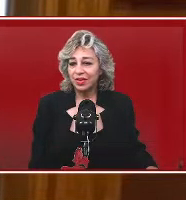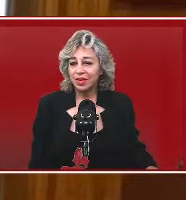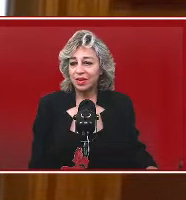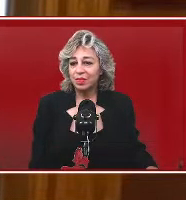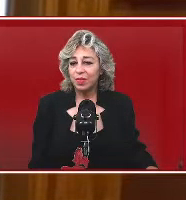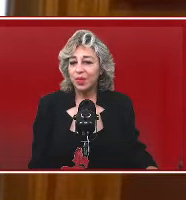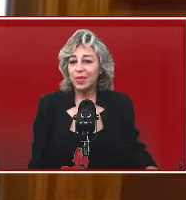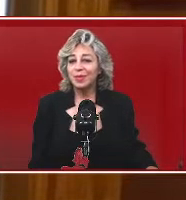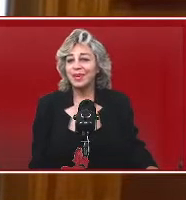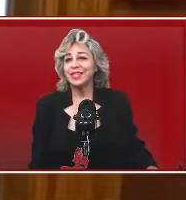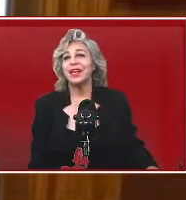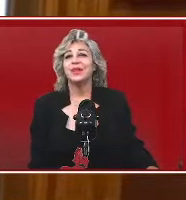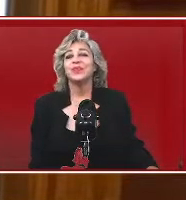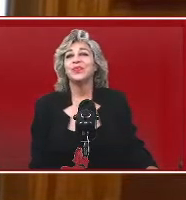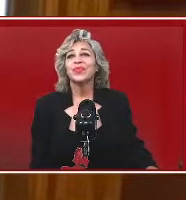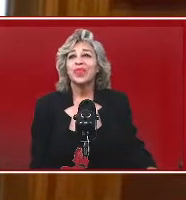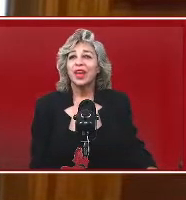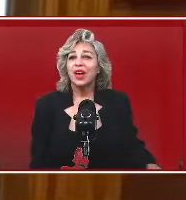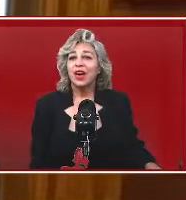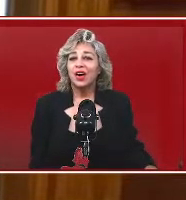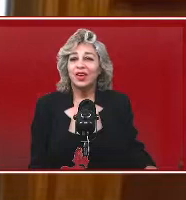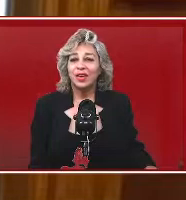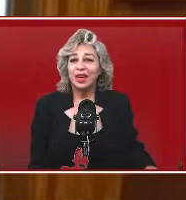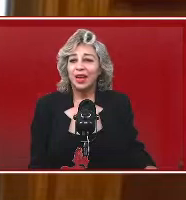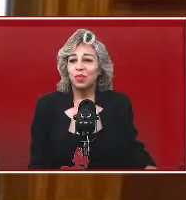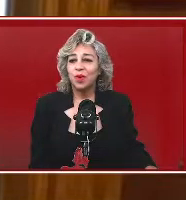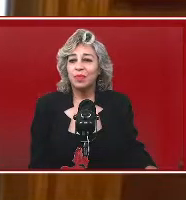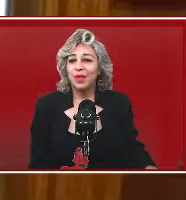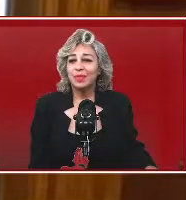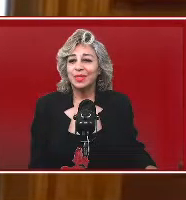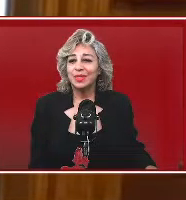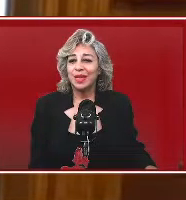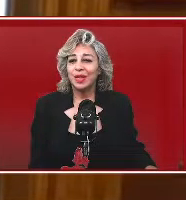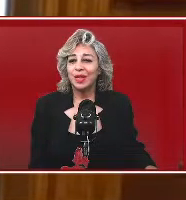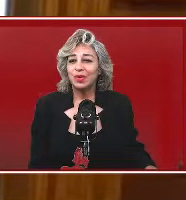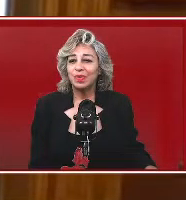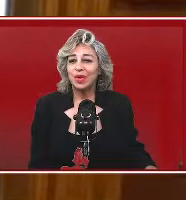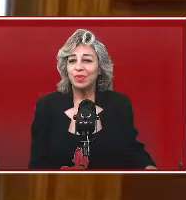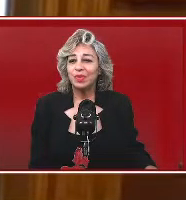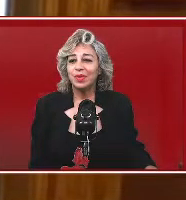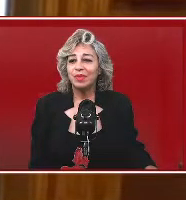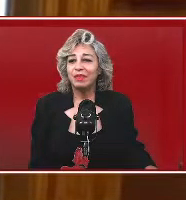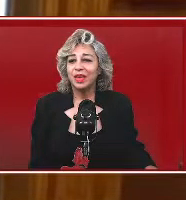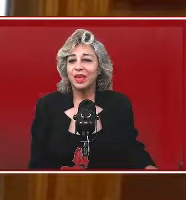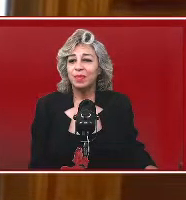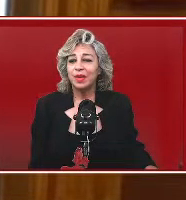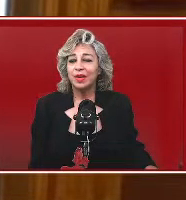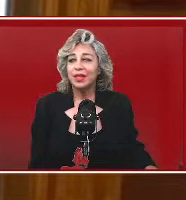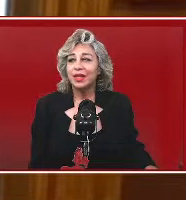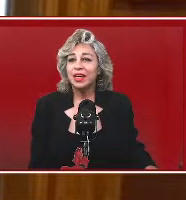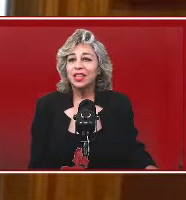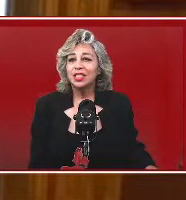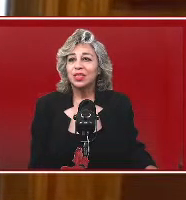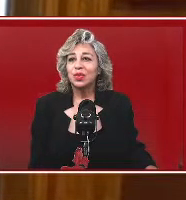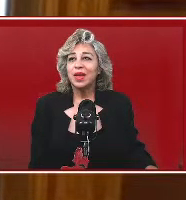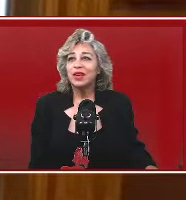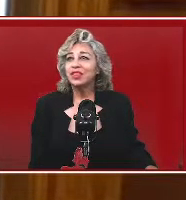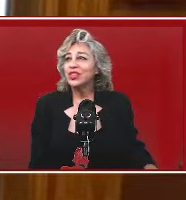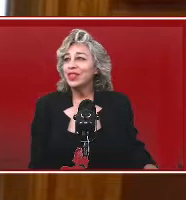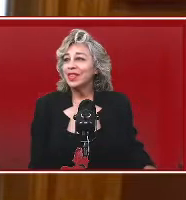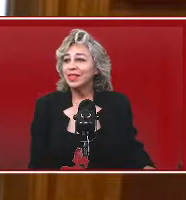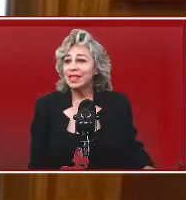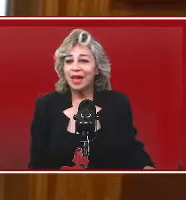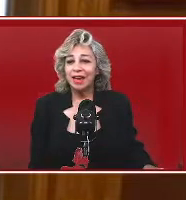We're trying to pop up my chat. All right. I want to be able to say hello to people if they come on. So we